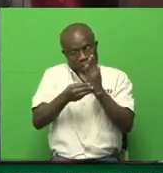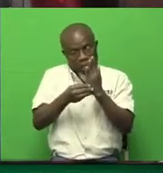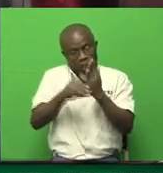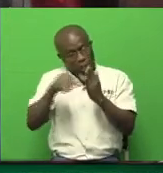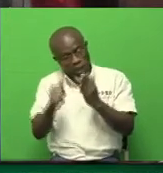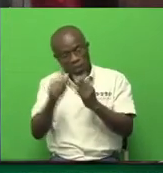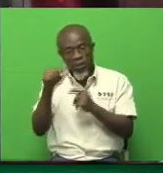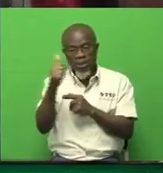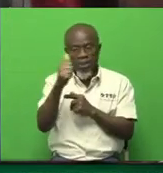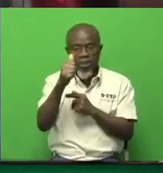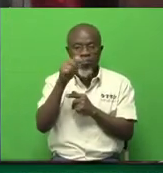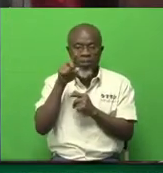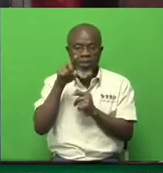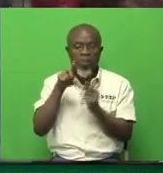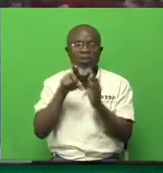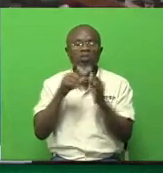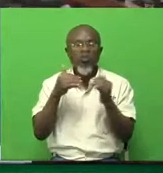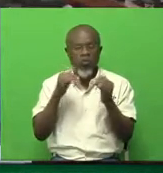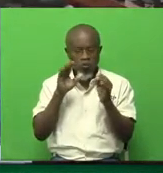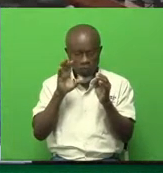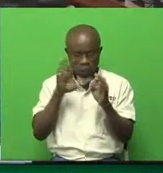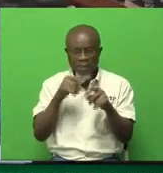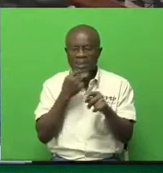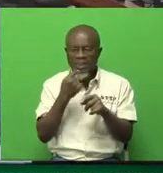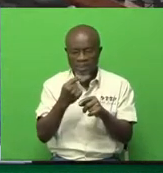desire if you need it